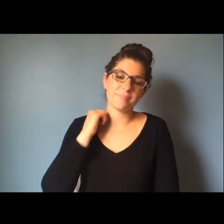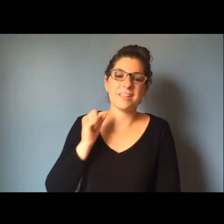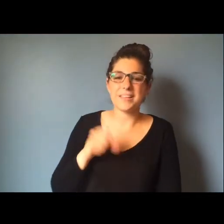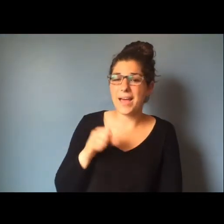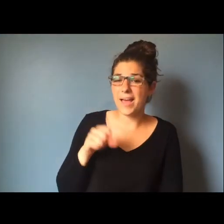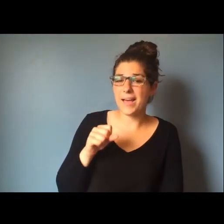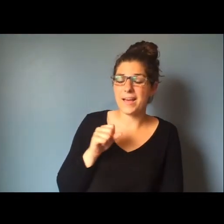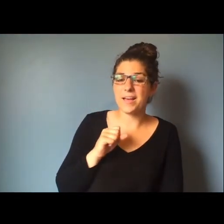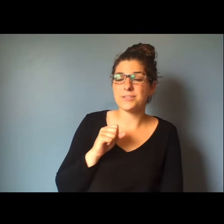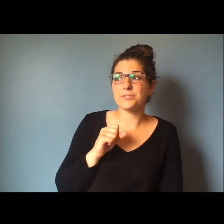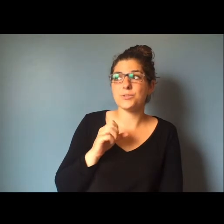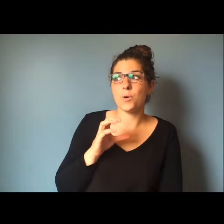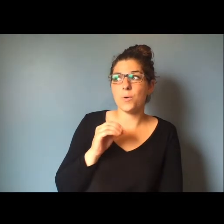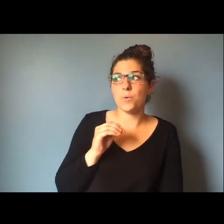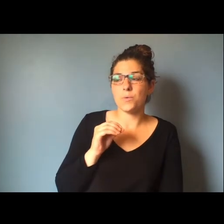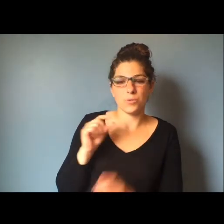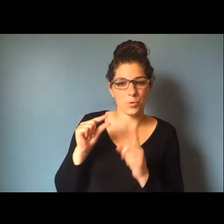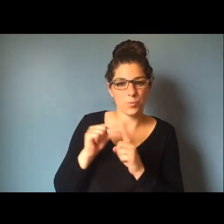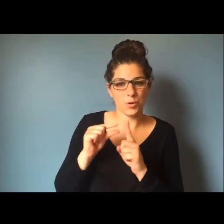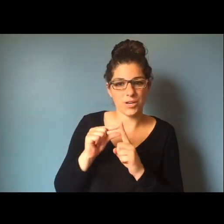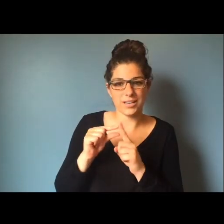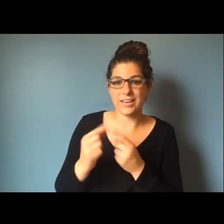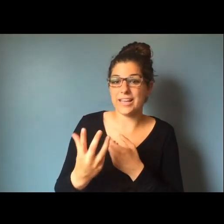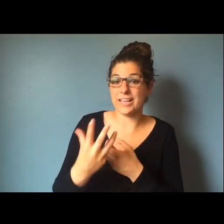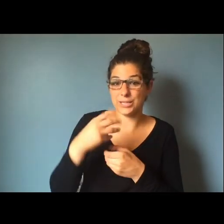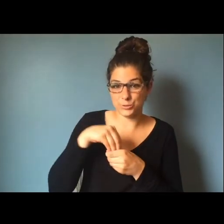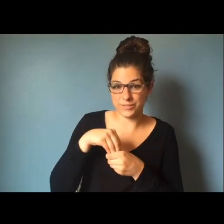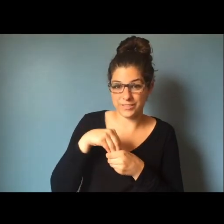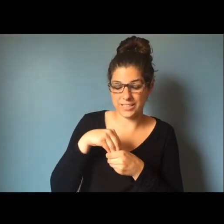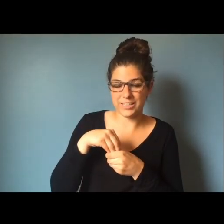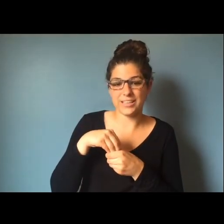Yeah, the word inclusivity